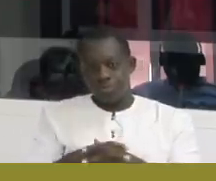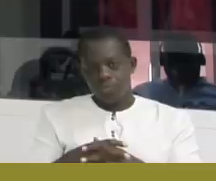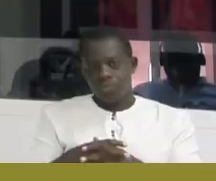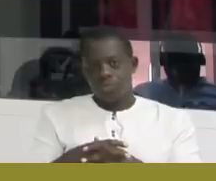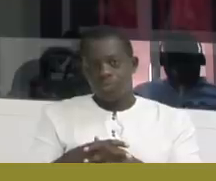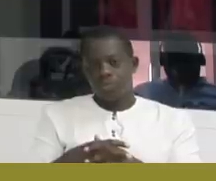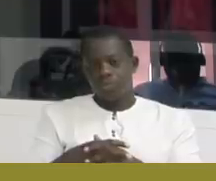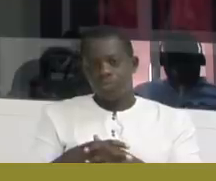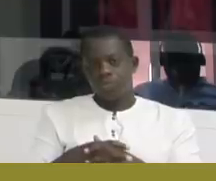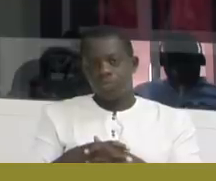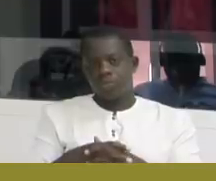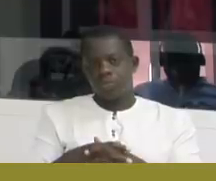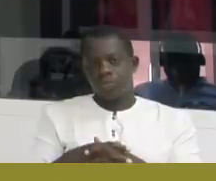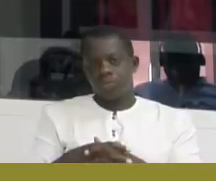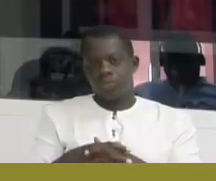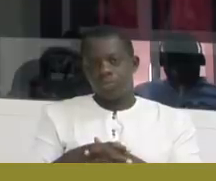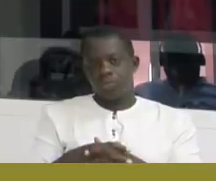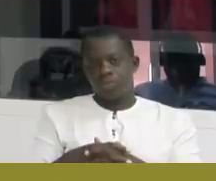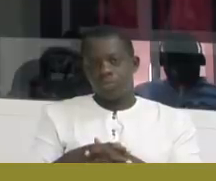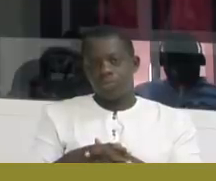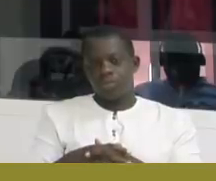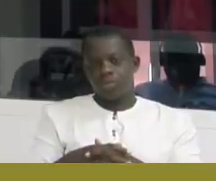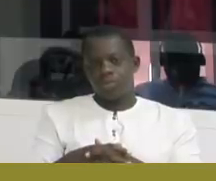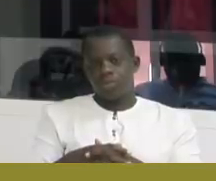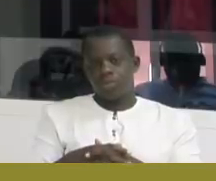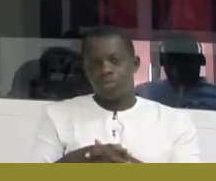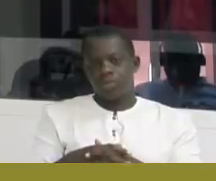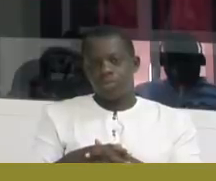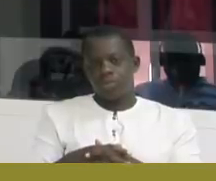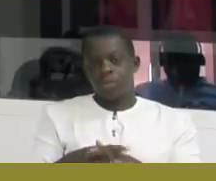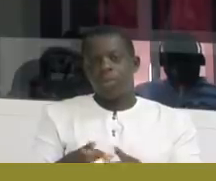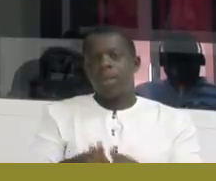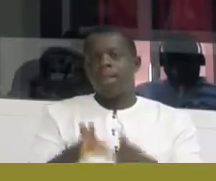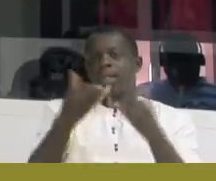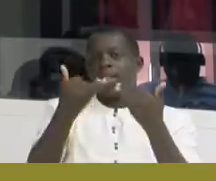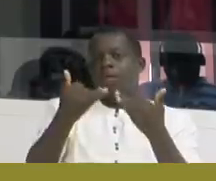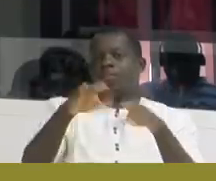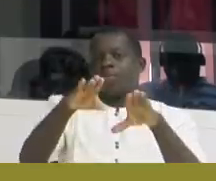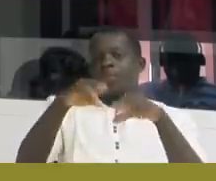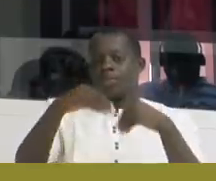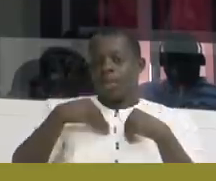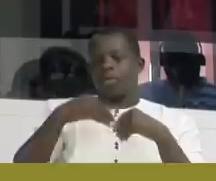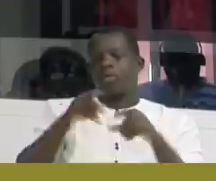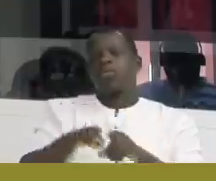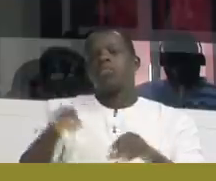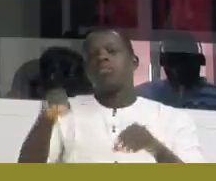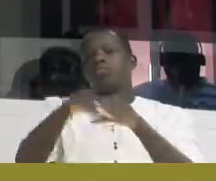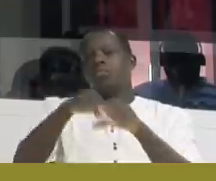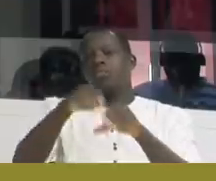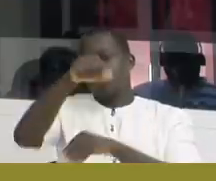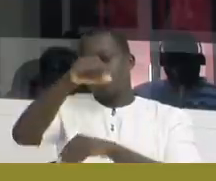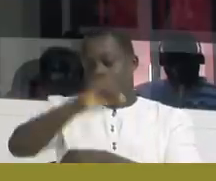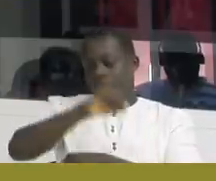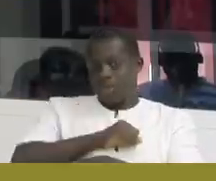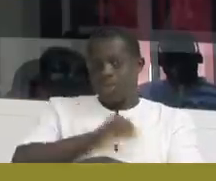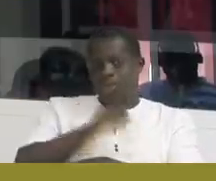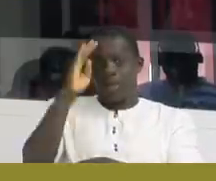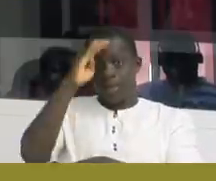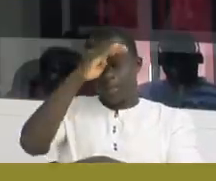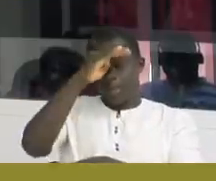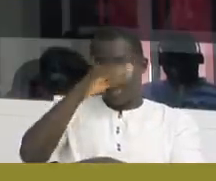do we take it that you incriminated yourself in crimes in full